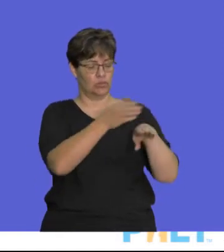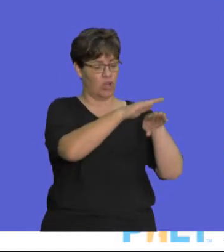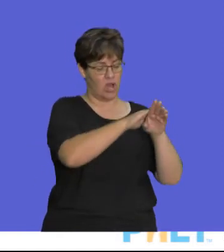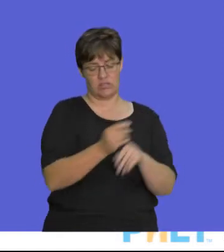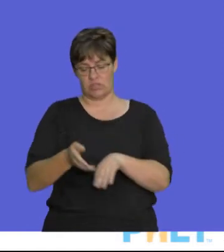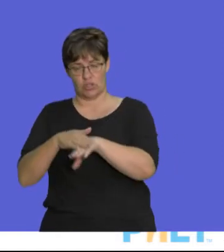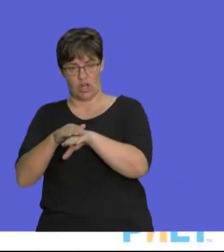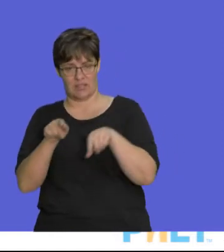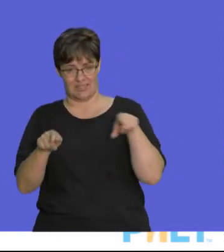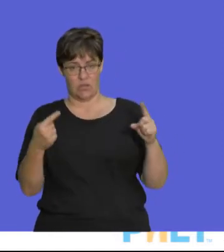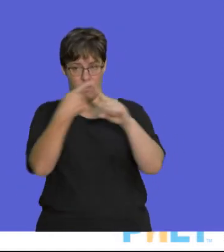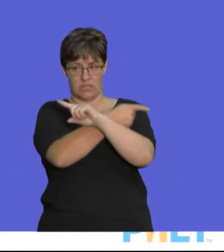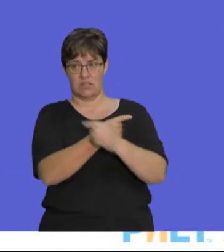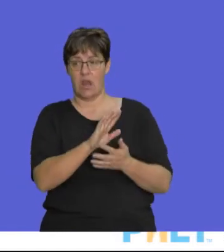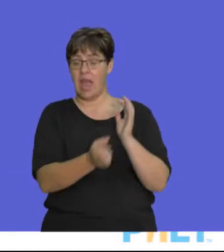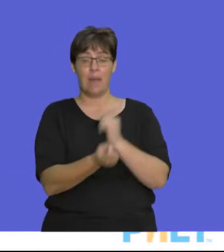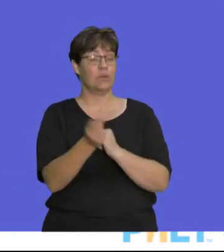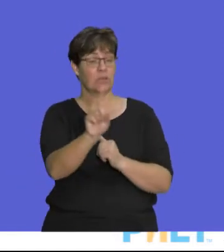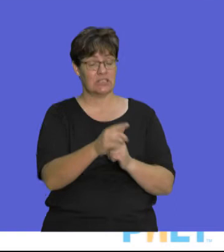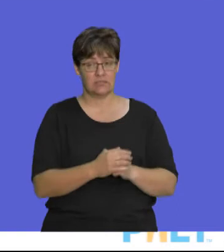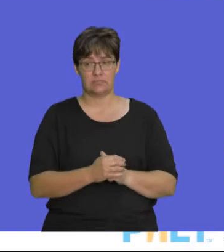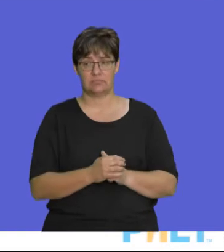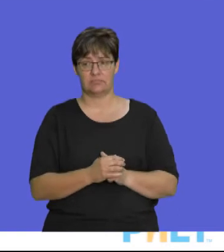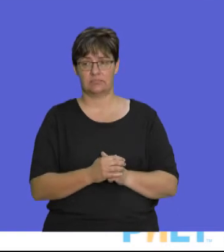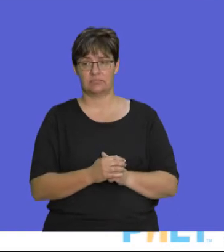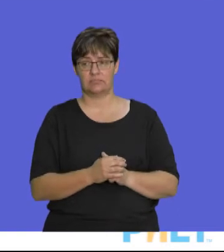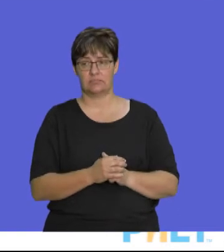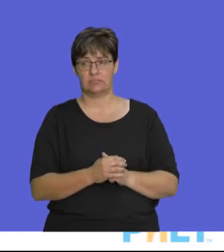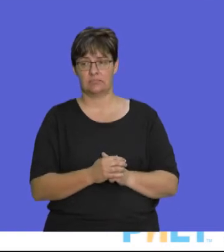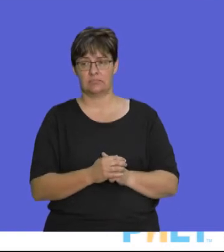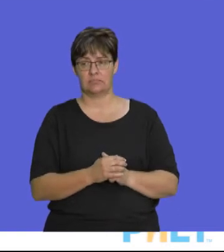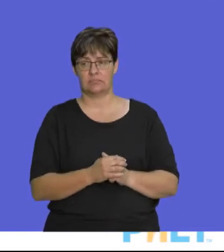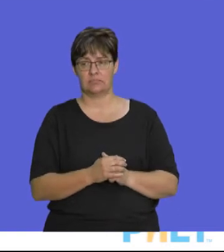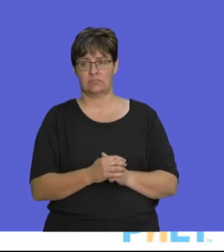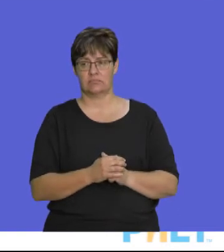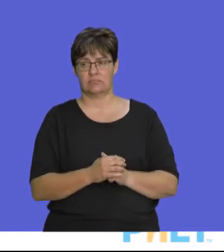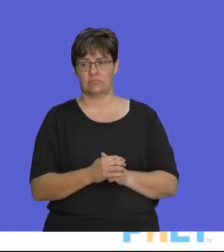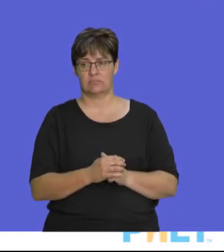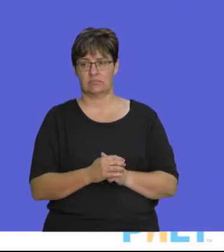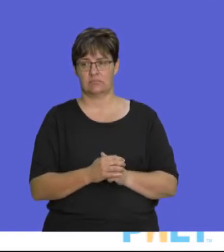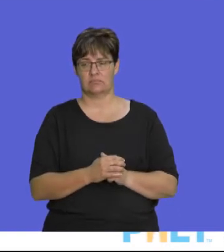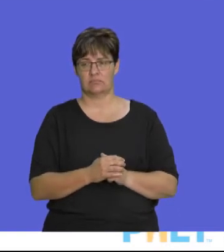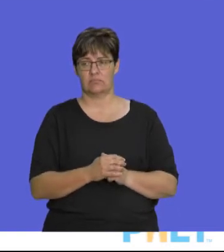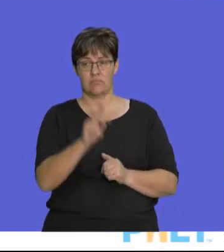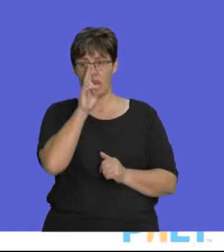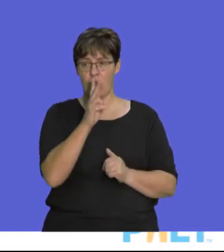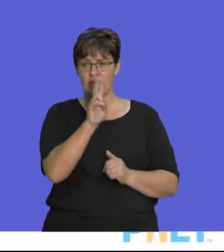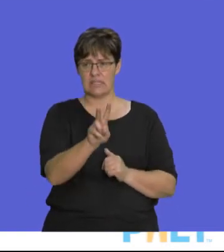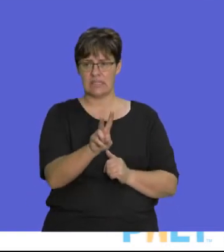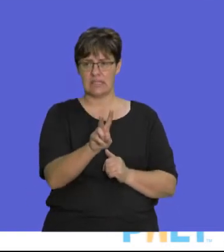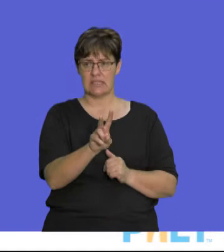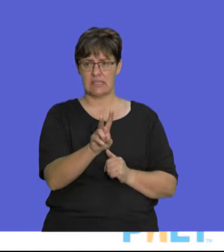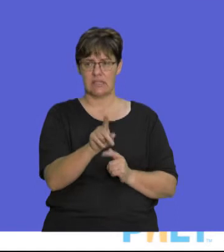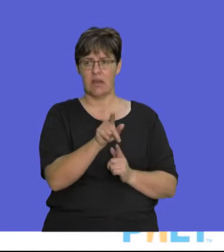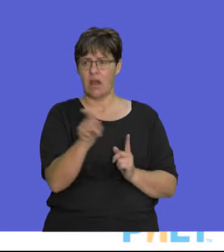right? Okay, let us put it there. Okay, you can see that the direction is still actually